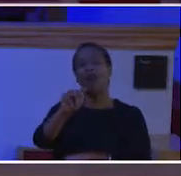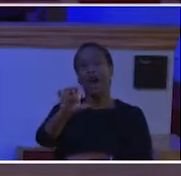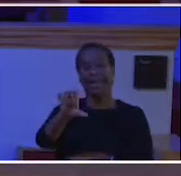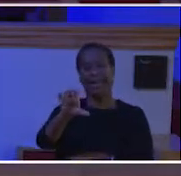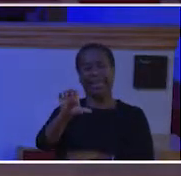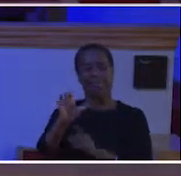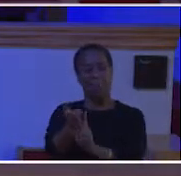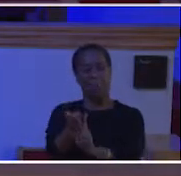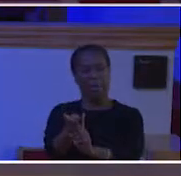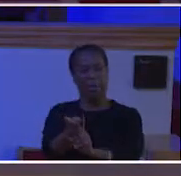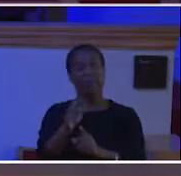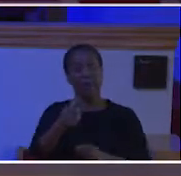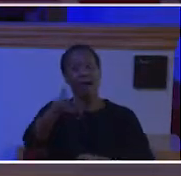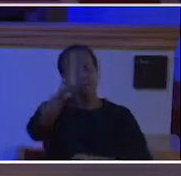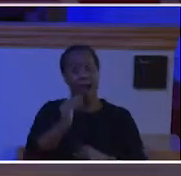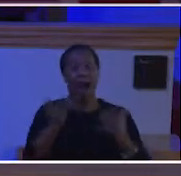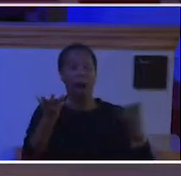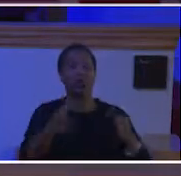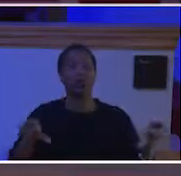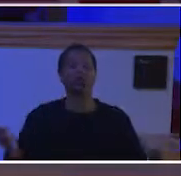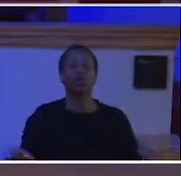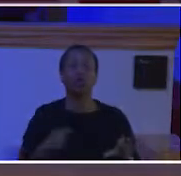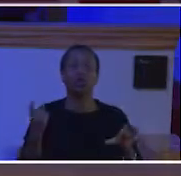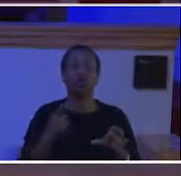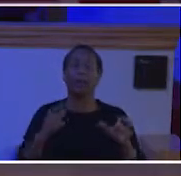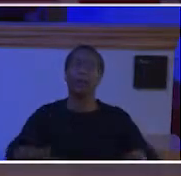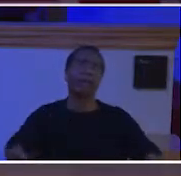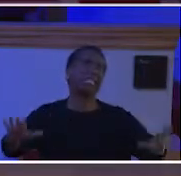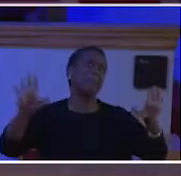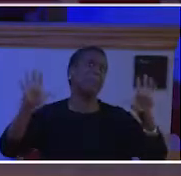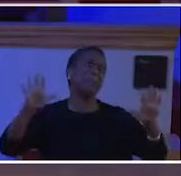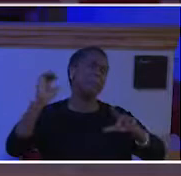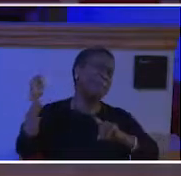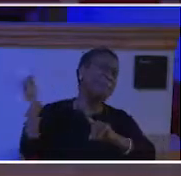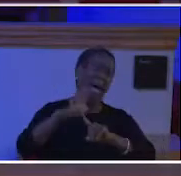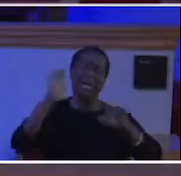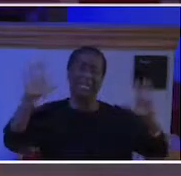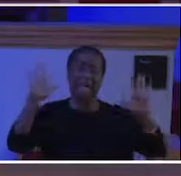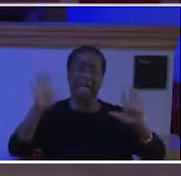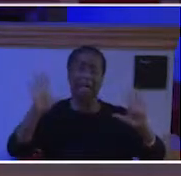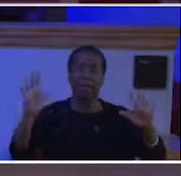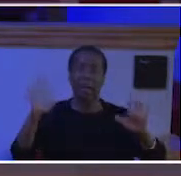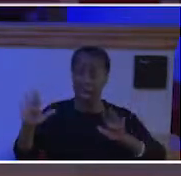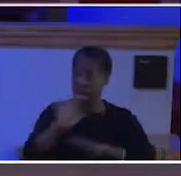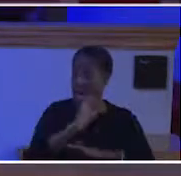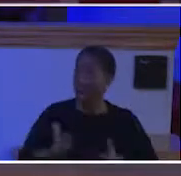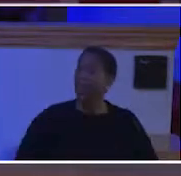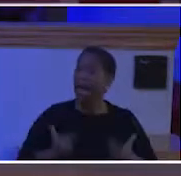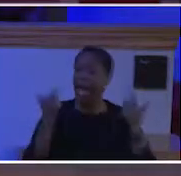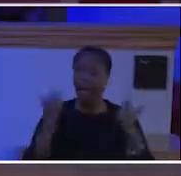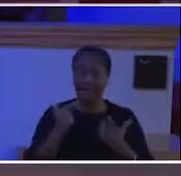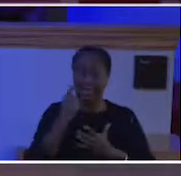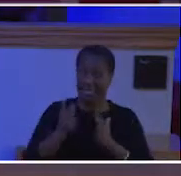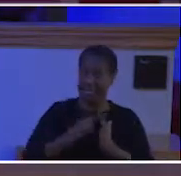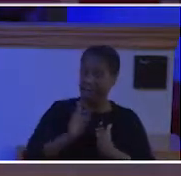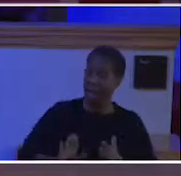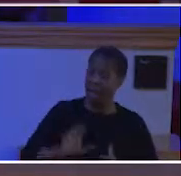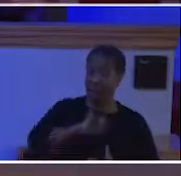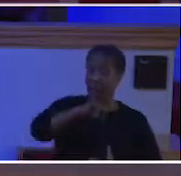because he wants to do something spectacular in our lives. There are times when the junk in your